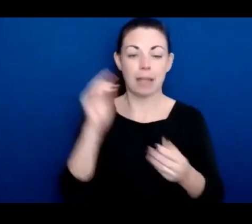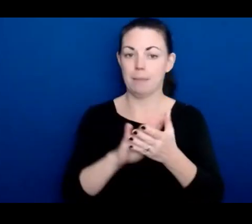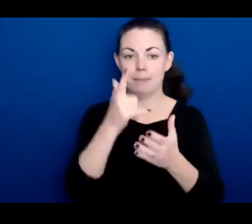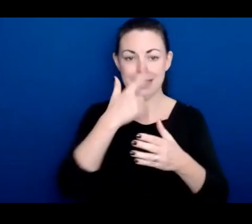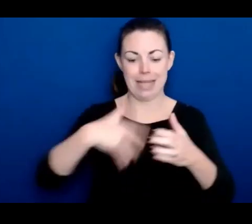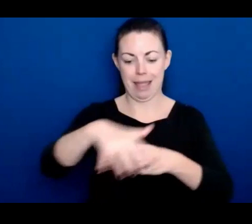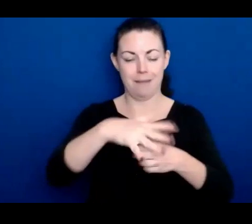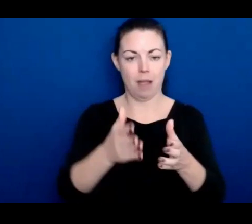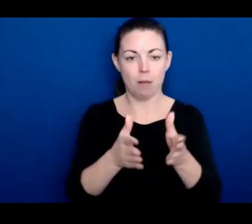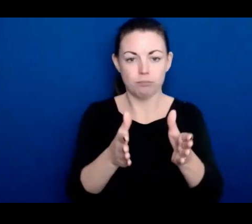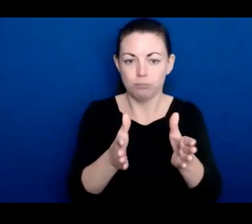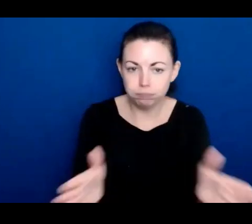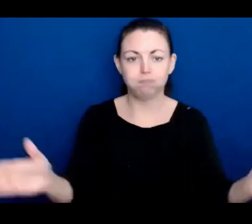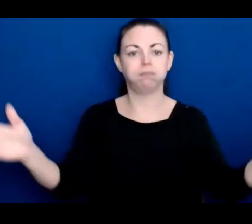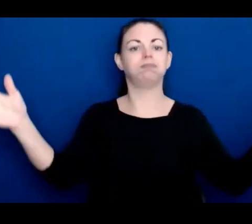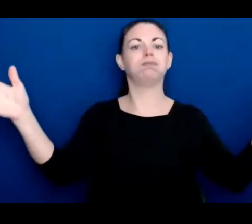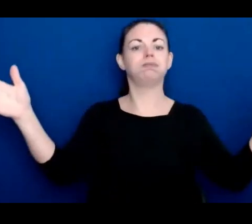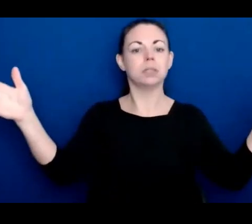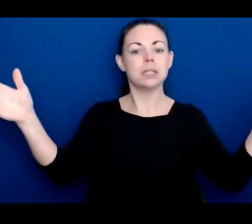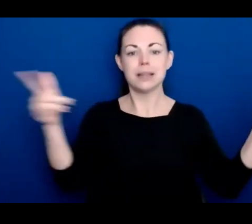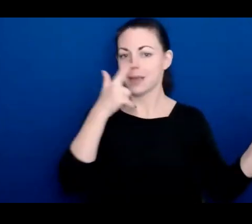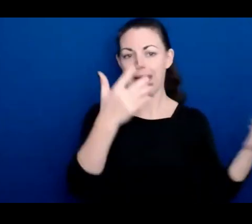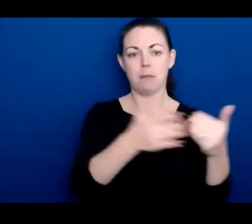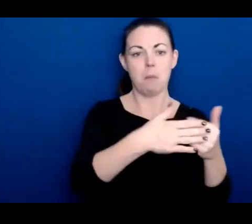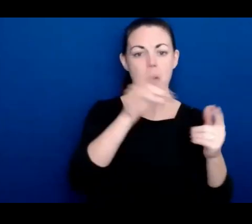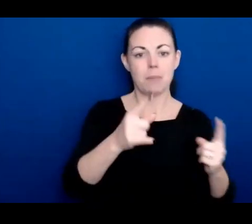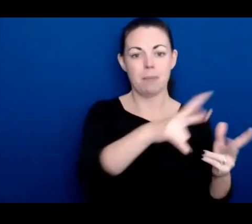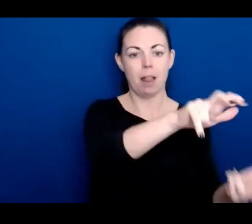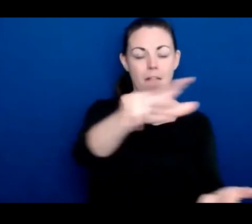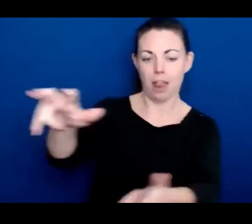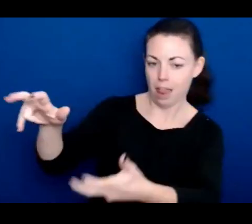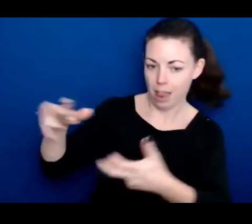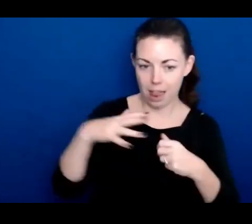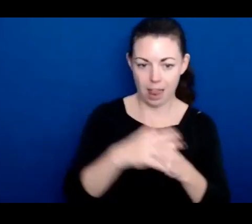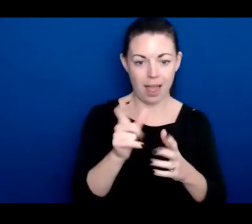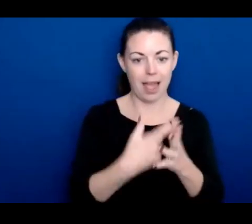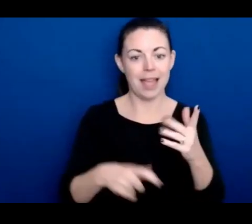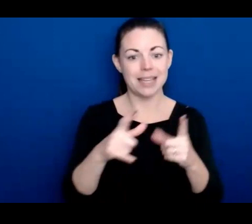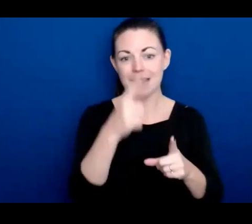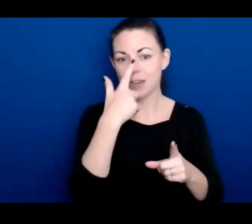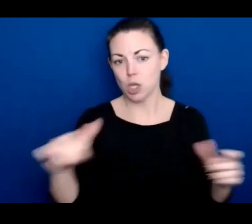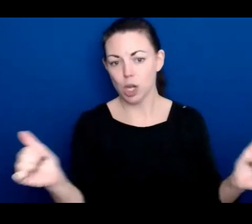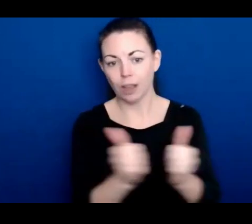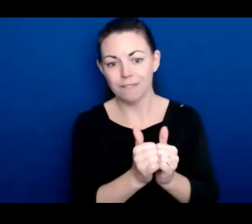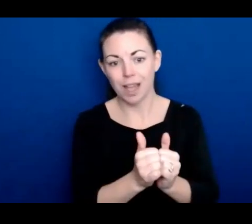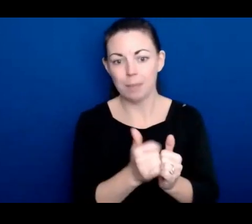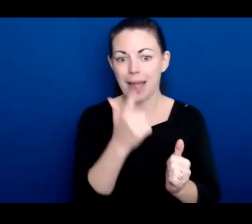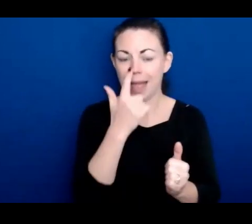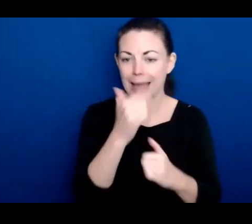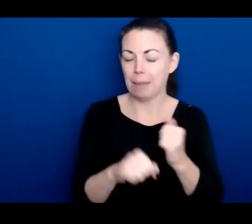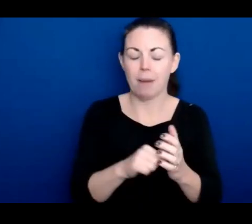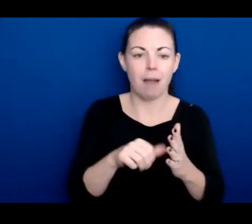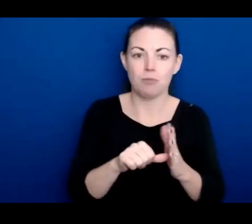is typically, and you'll confirm that, Dave, I'm sure, that it gets really, really tough if you're on a